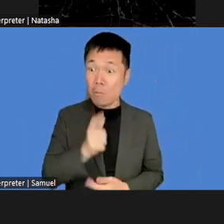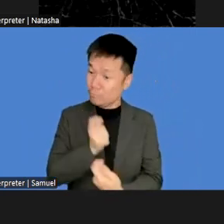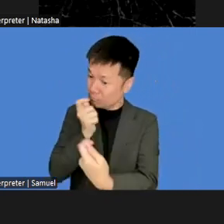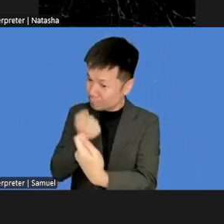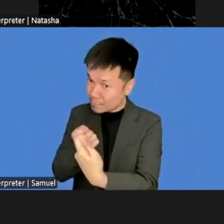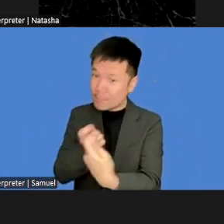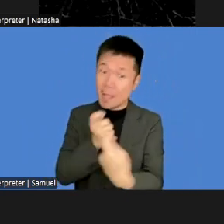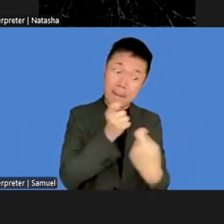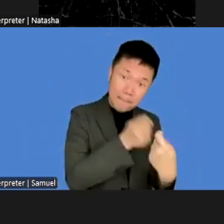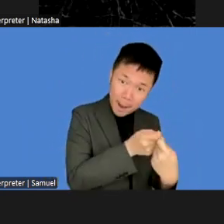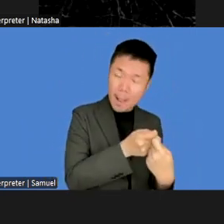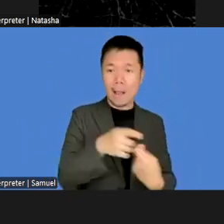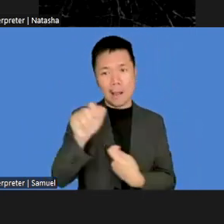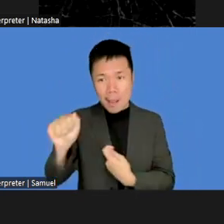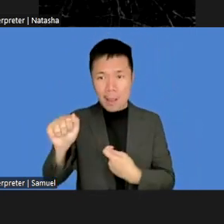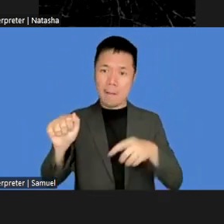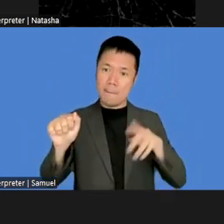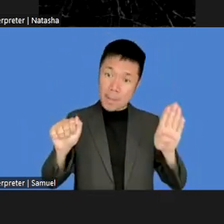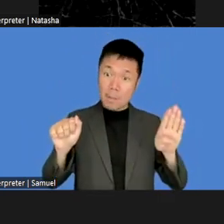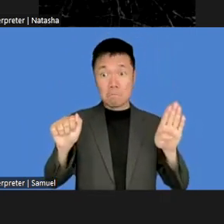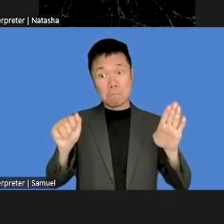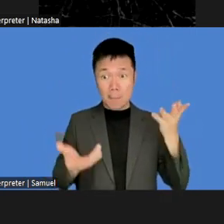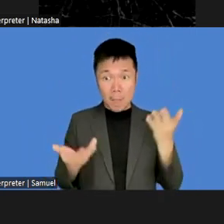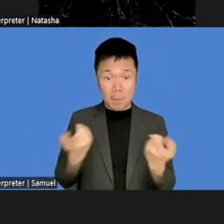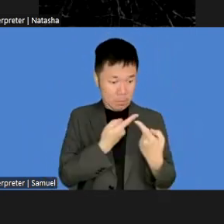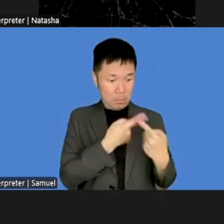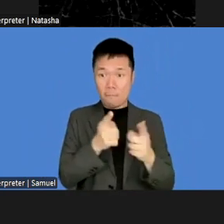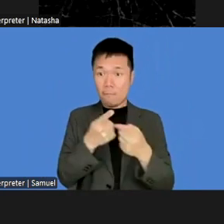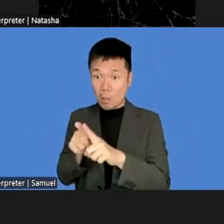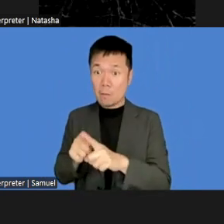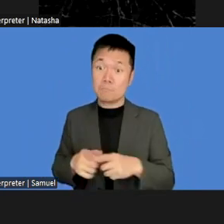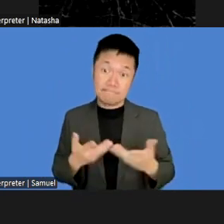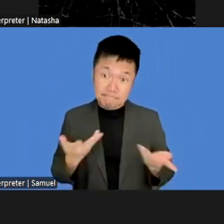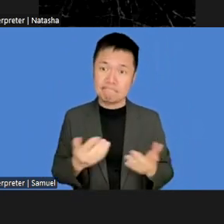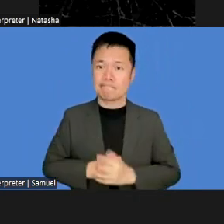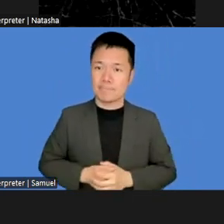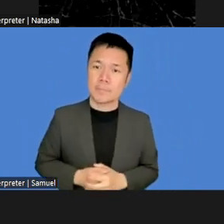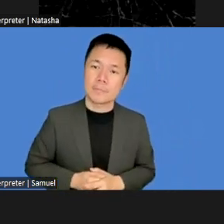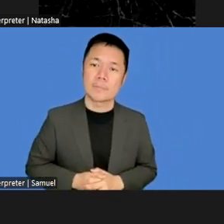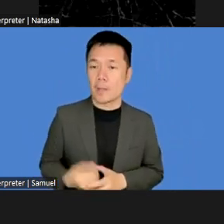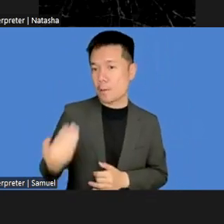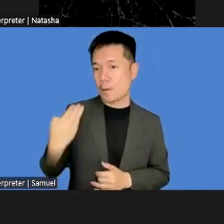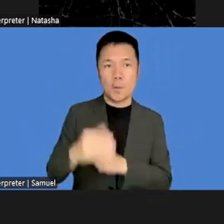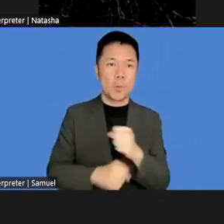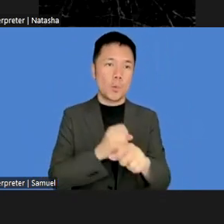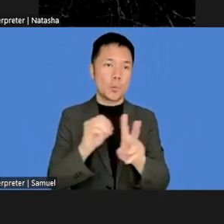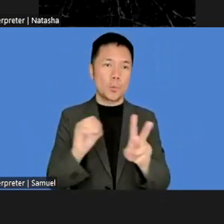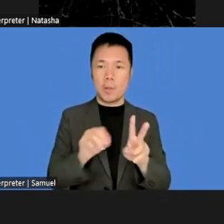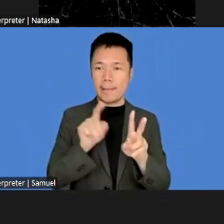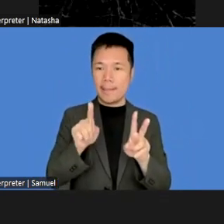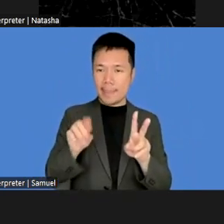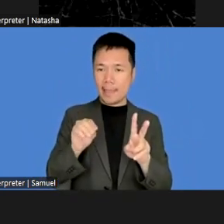what you need to provide. Okay, taken from that, right? In 2010, the Center for Child Law engaged in a